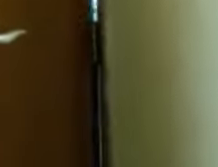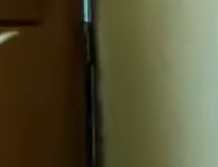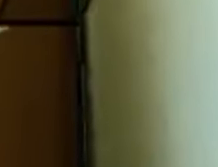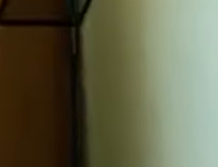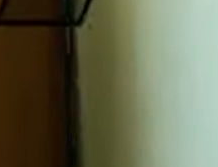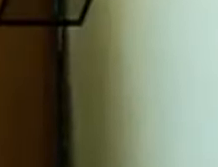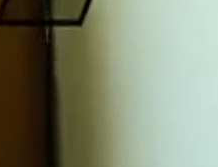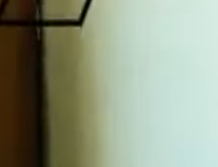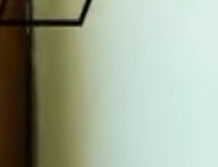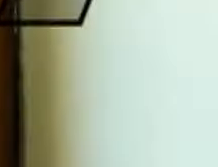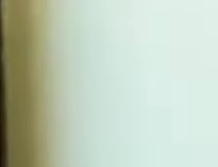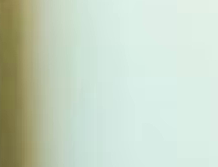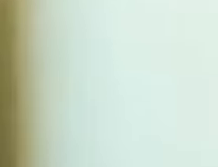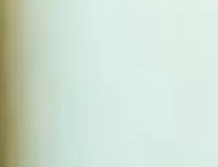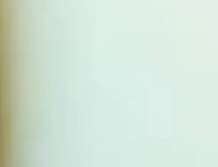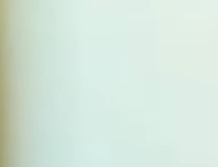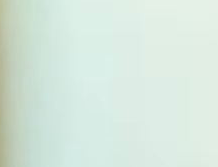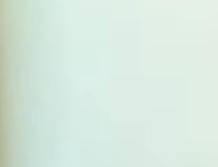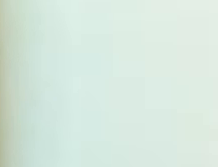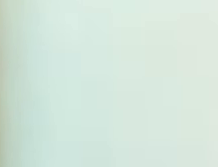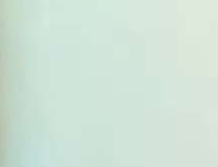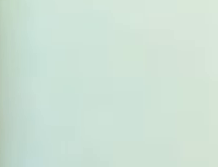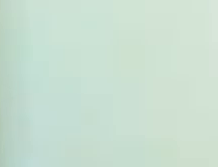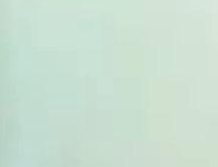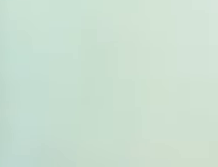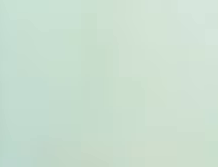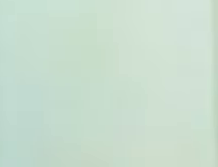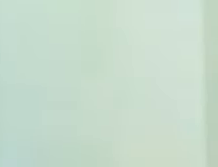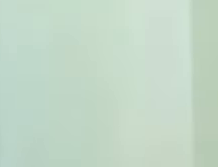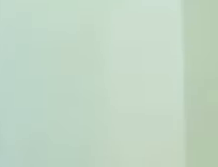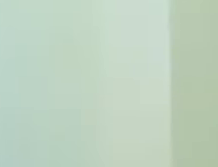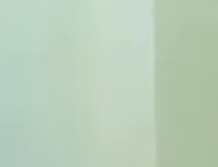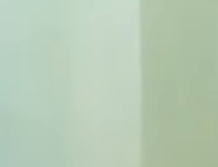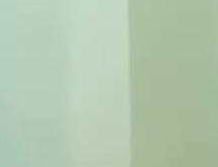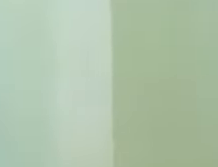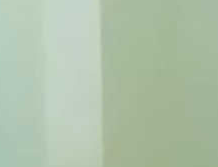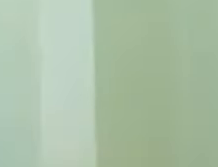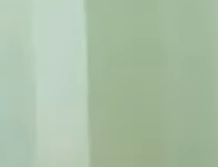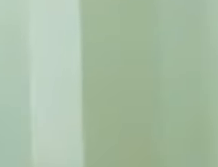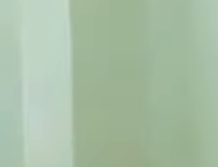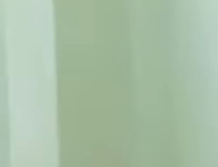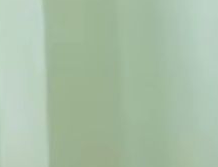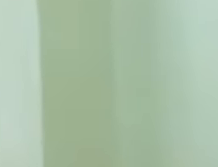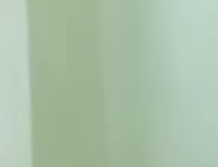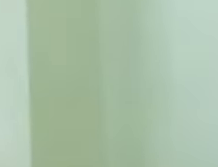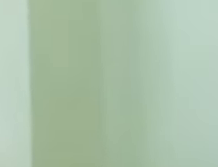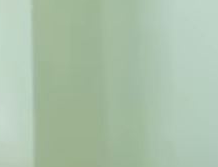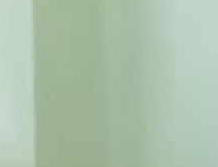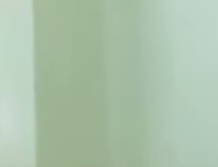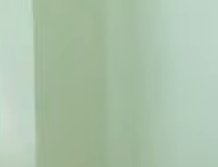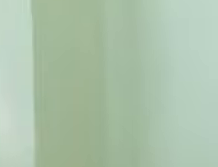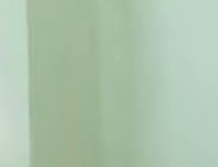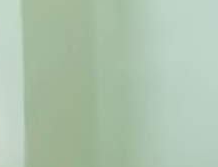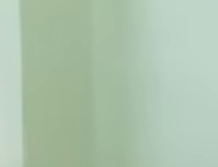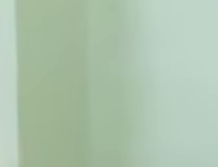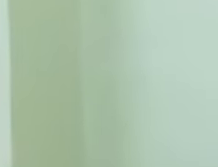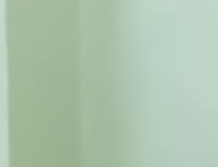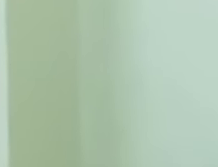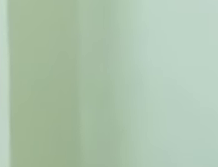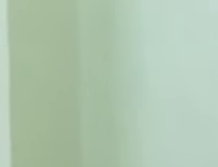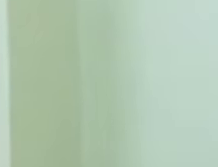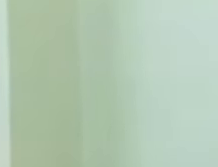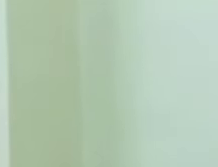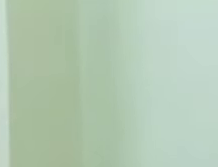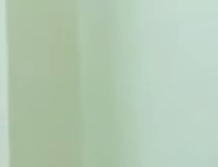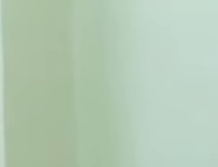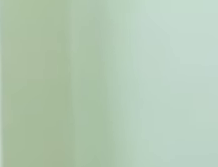Introducing hashtag Nation Scholarship Challenge. We all know that getting an education can be tough, but we also know that a scholarship